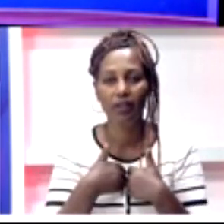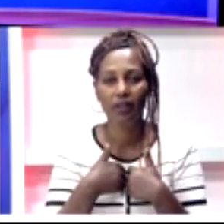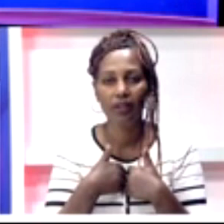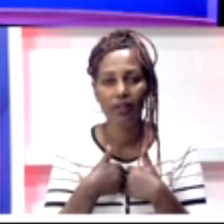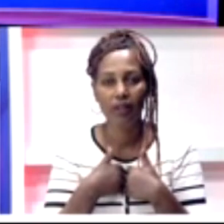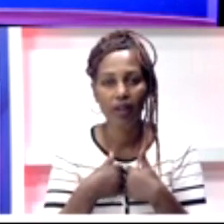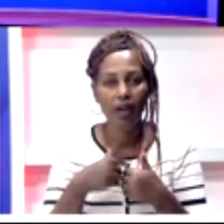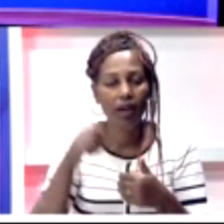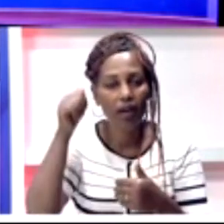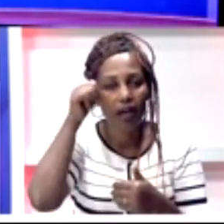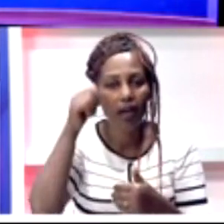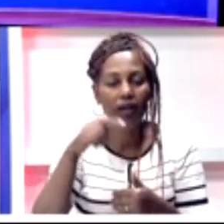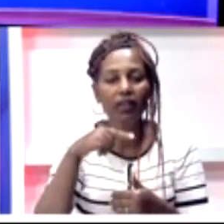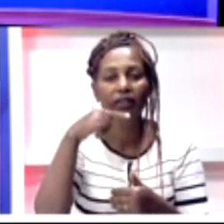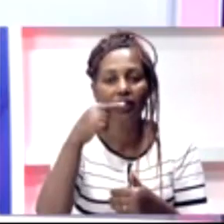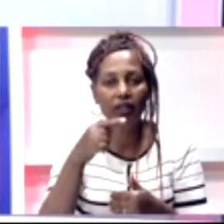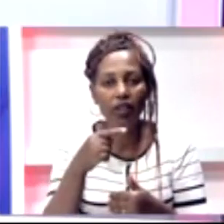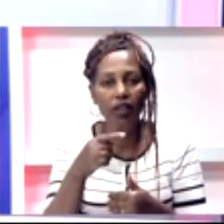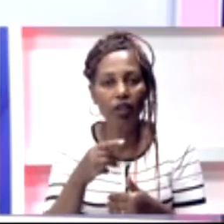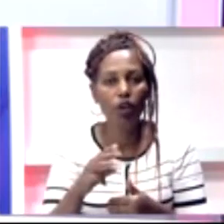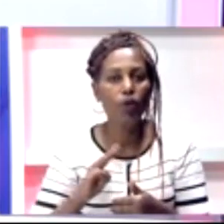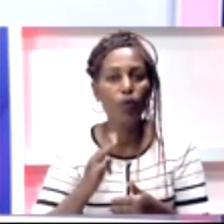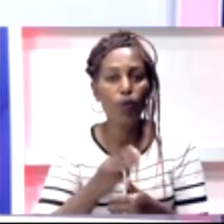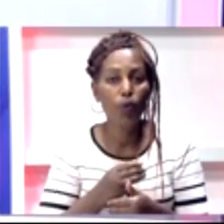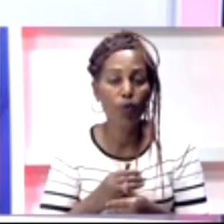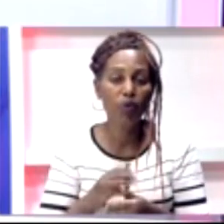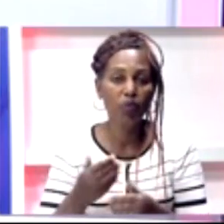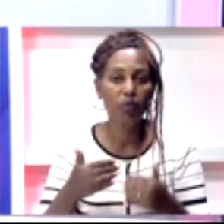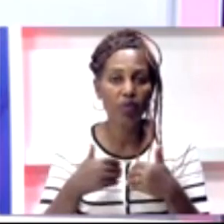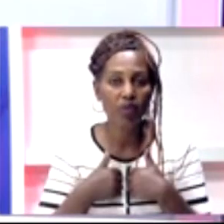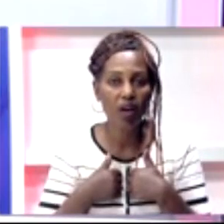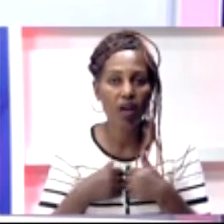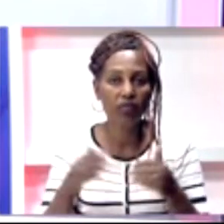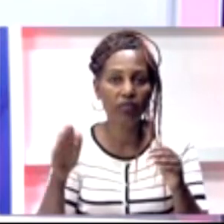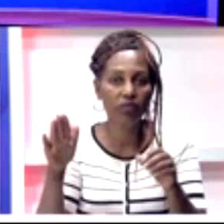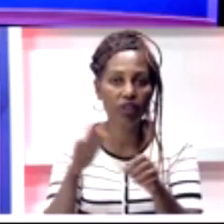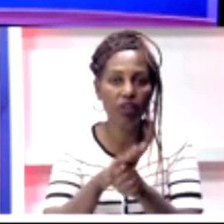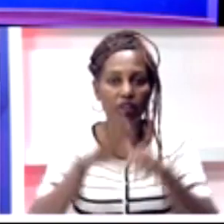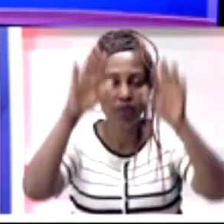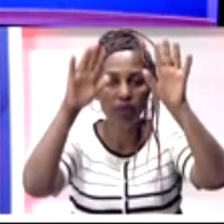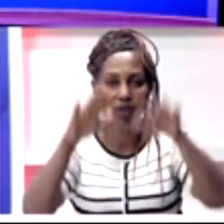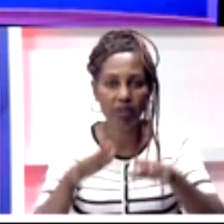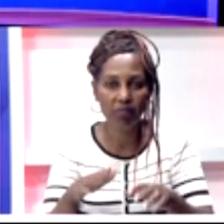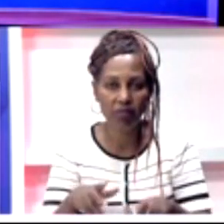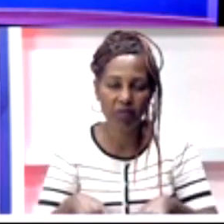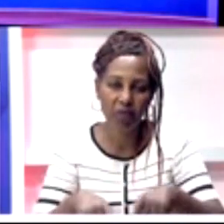Ali says, "We do not have enough rain this season. Farmers are not harvesting